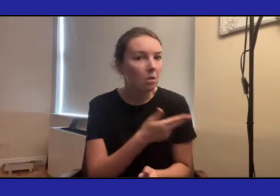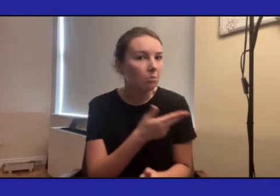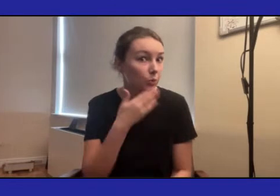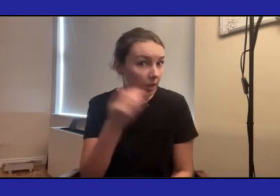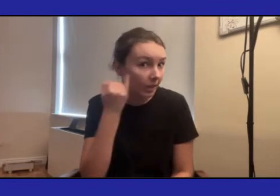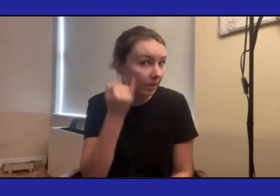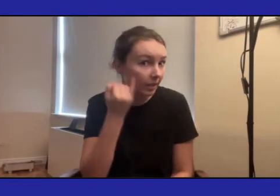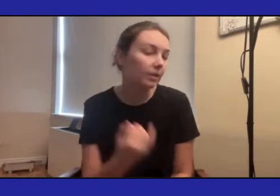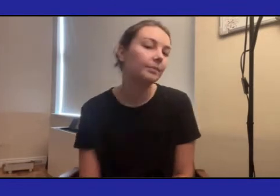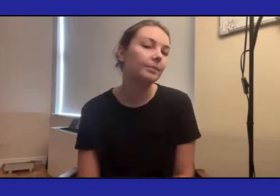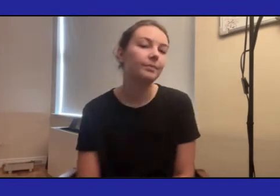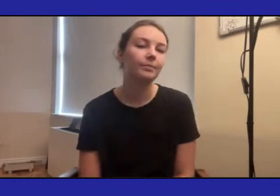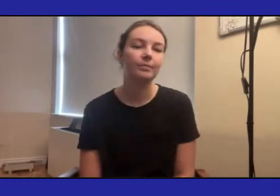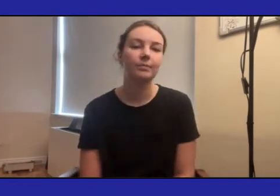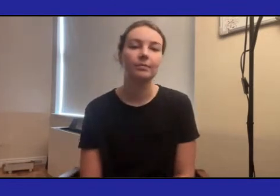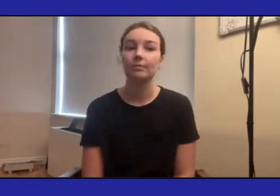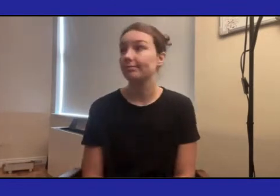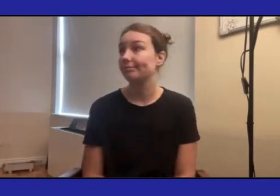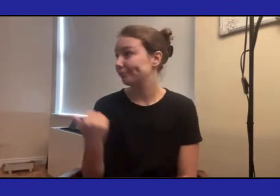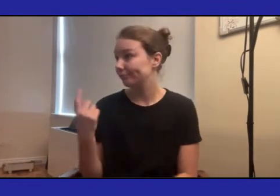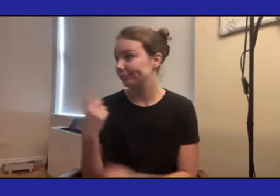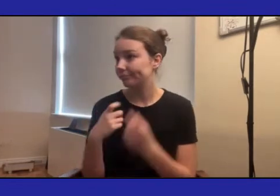Any other questions? No, or comments? thanks.